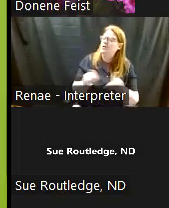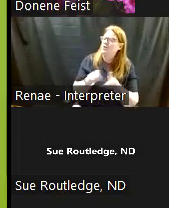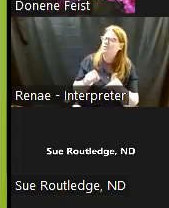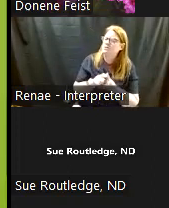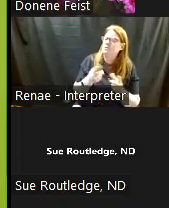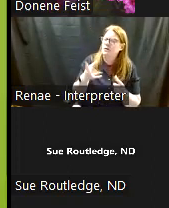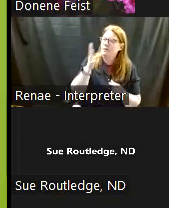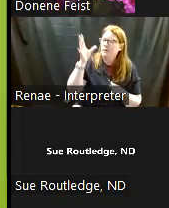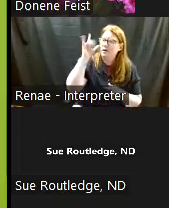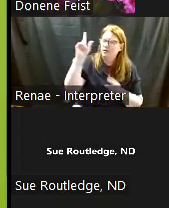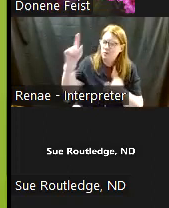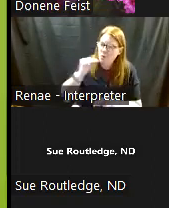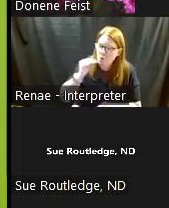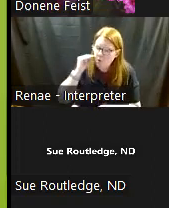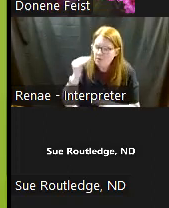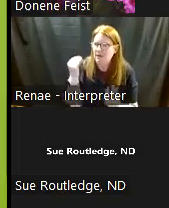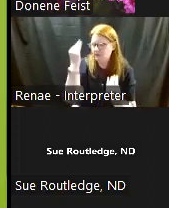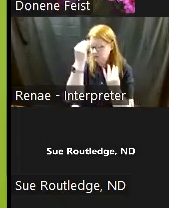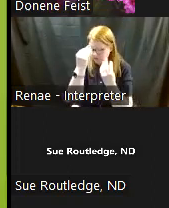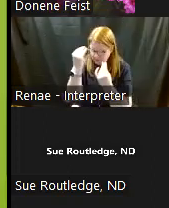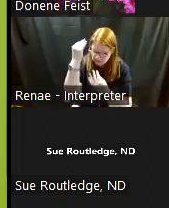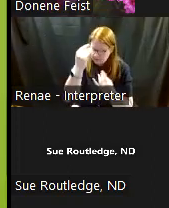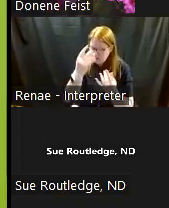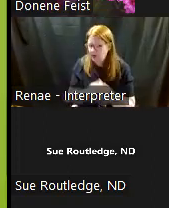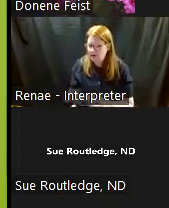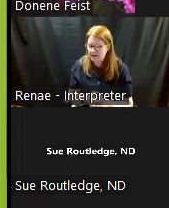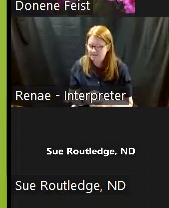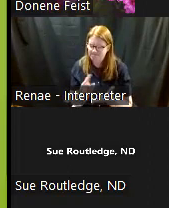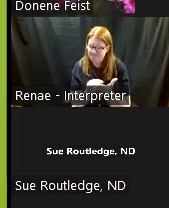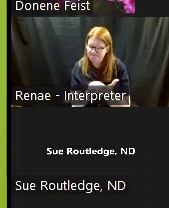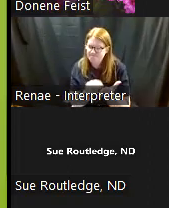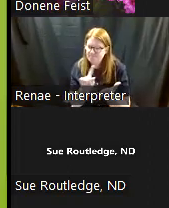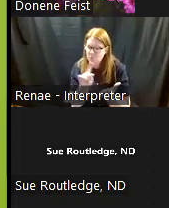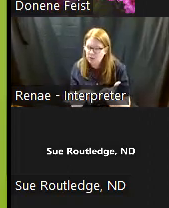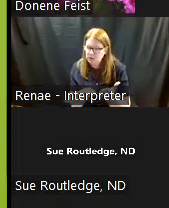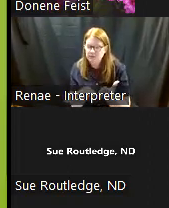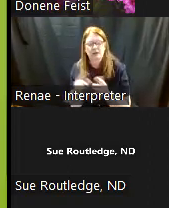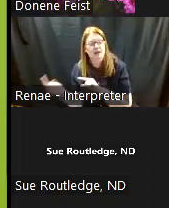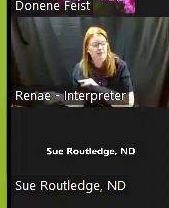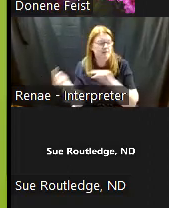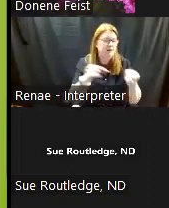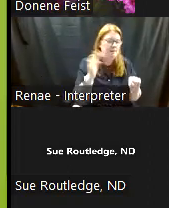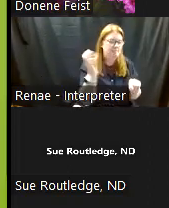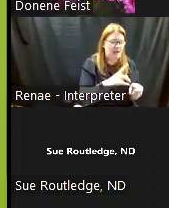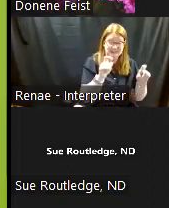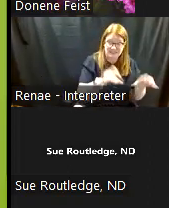with questions. Just maybe, seeing it twice just gives them a little more peace of mind that this is